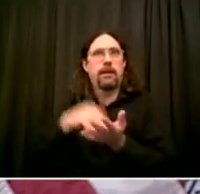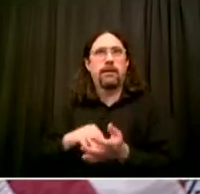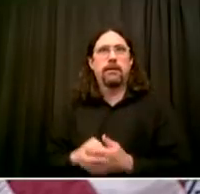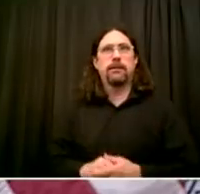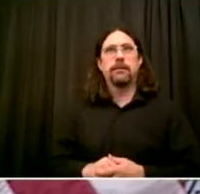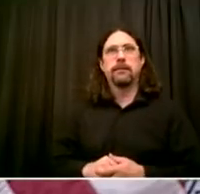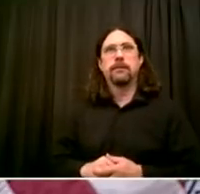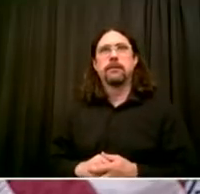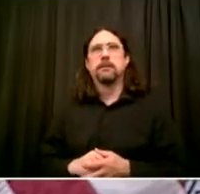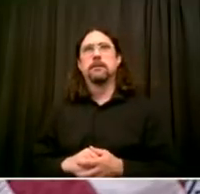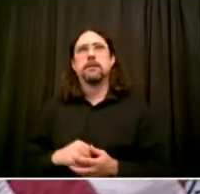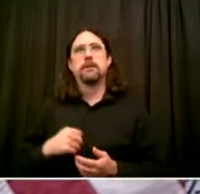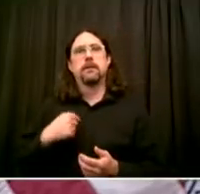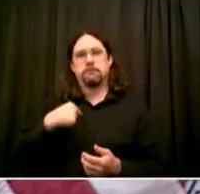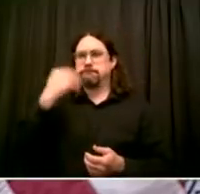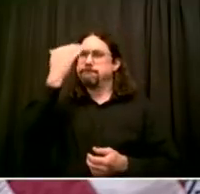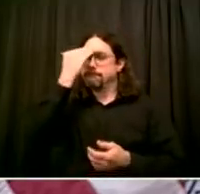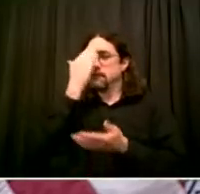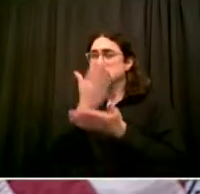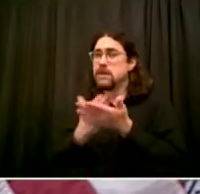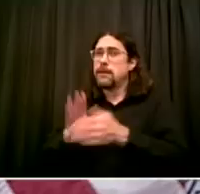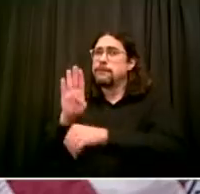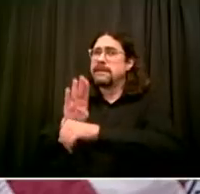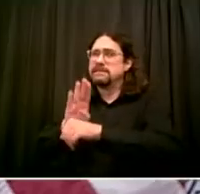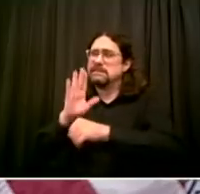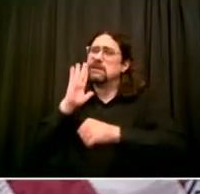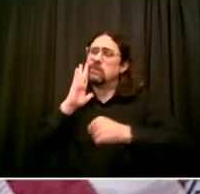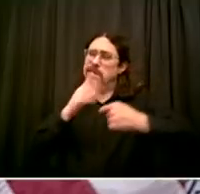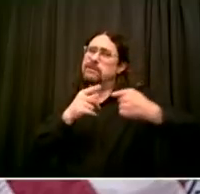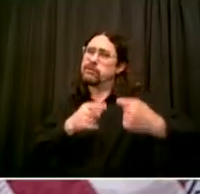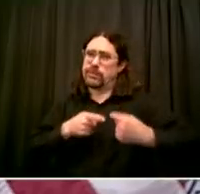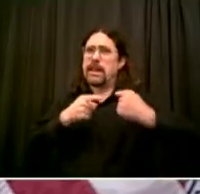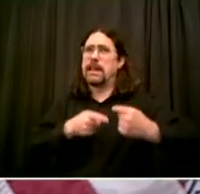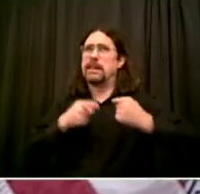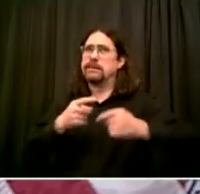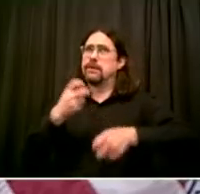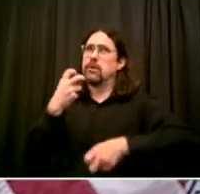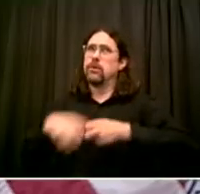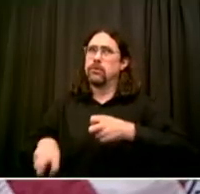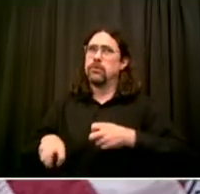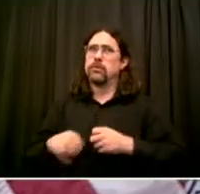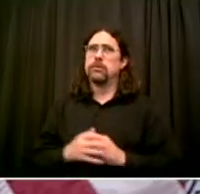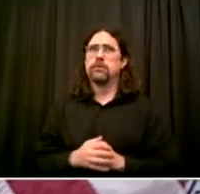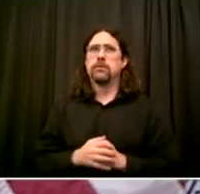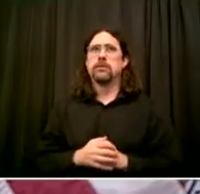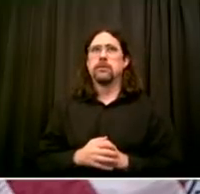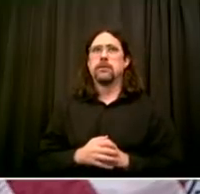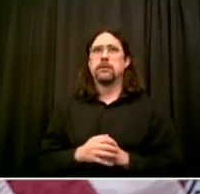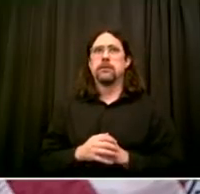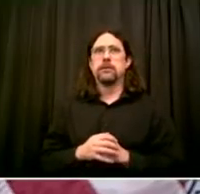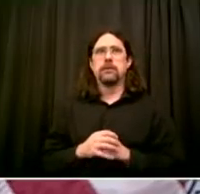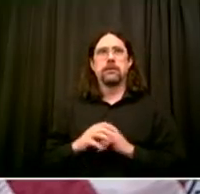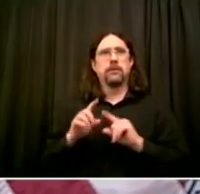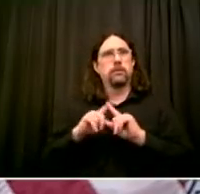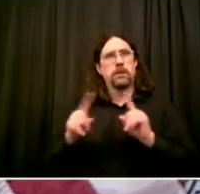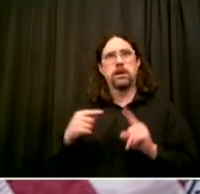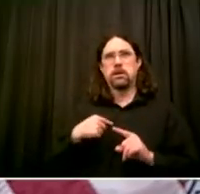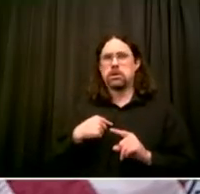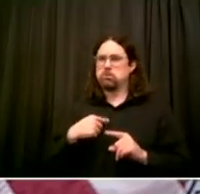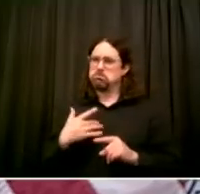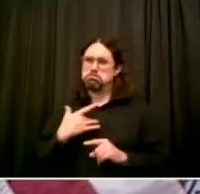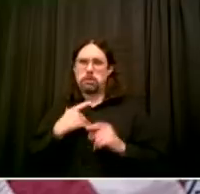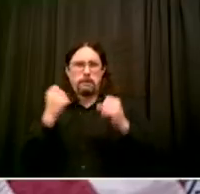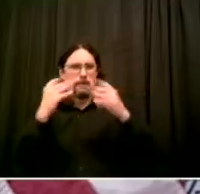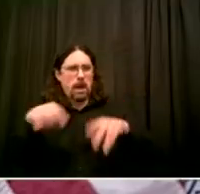incredibly resilient, and I think a lot of demand will start to be unleashed very soon. Phase one, especially in the retail sector, with the